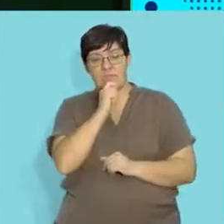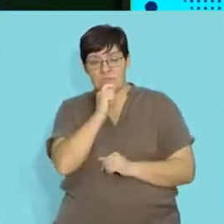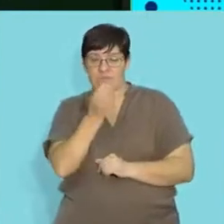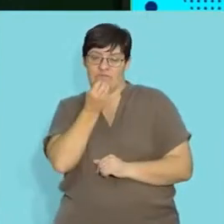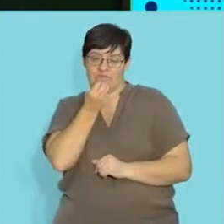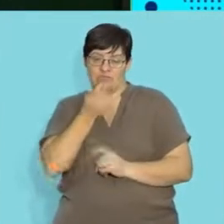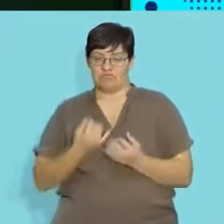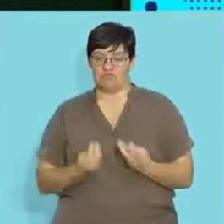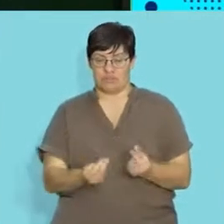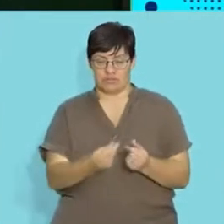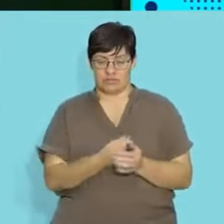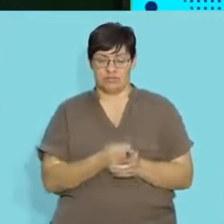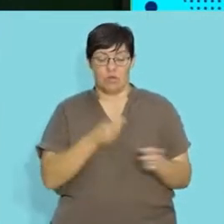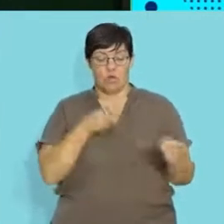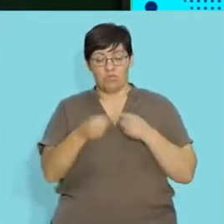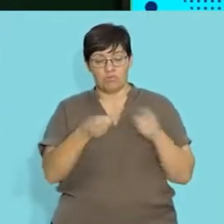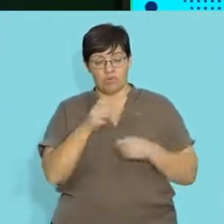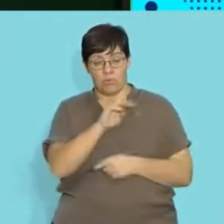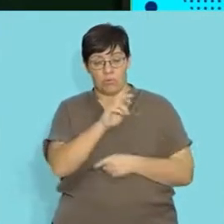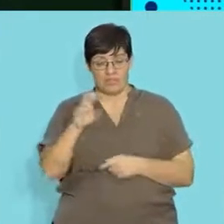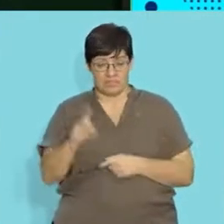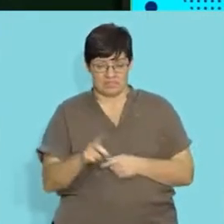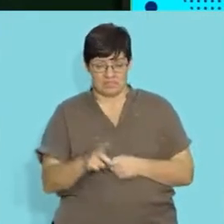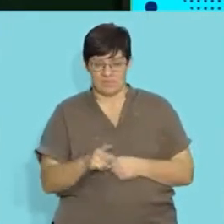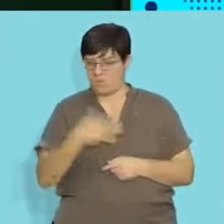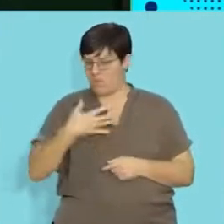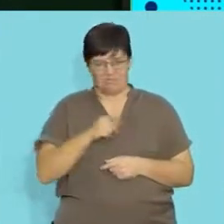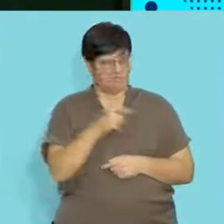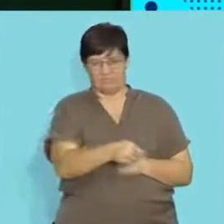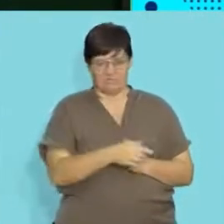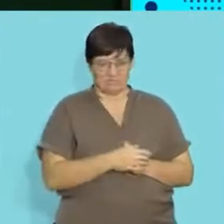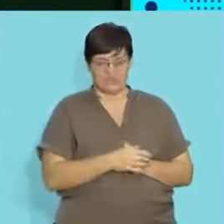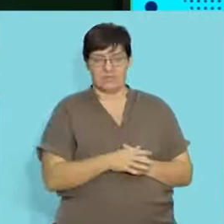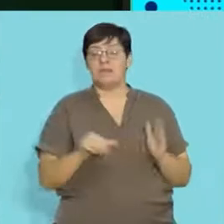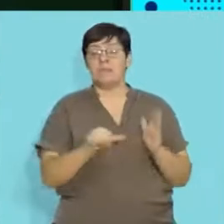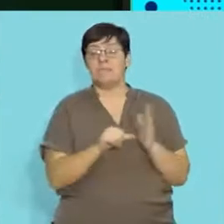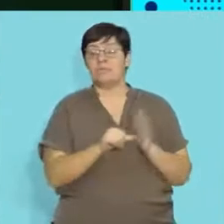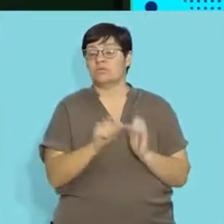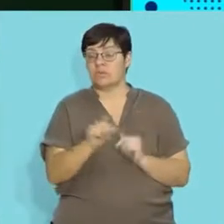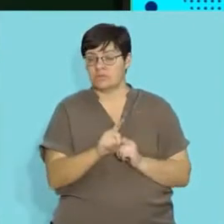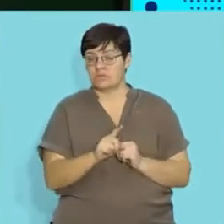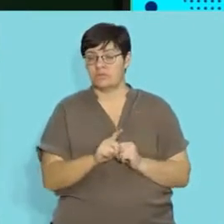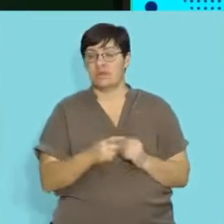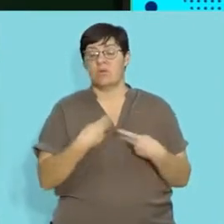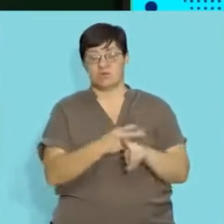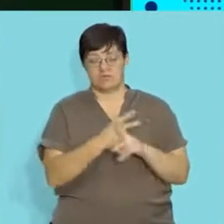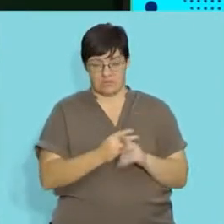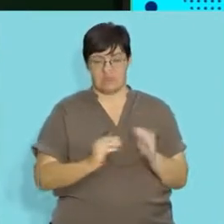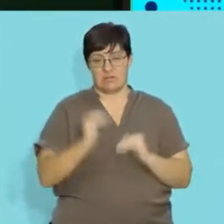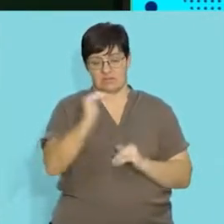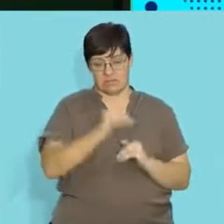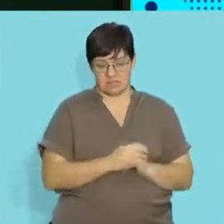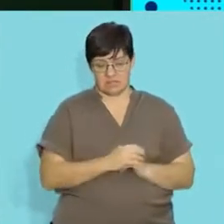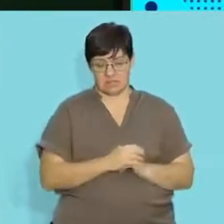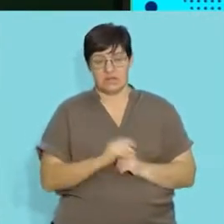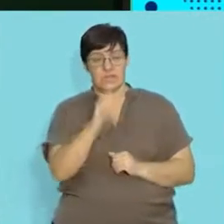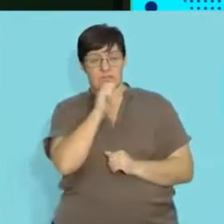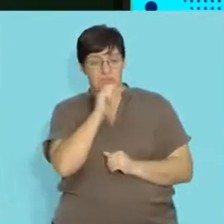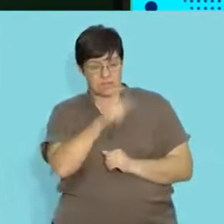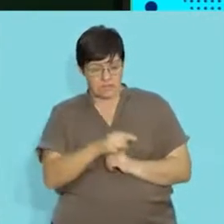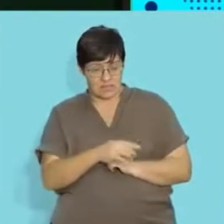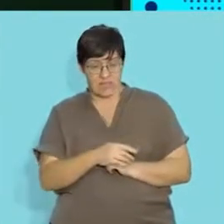utilize the nutrients. So being able to control weed, which is unwanted growth, is important in increasing productivity. So